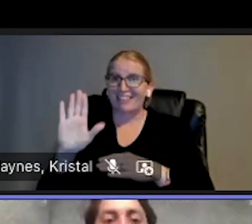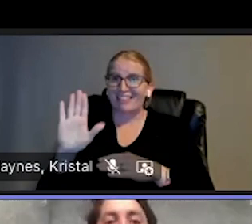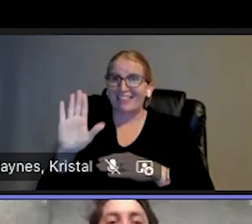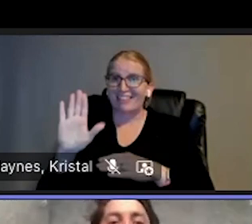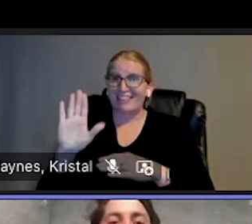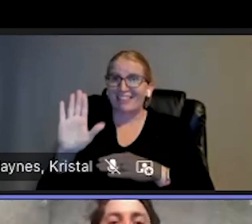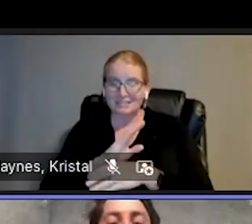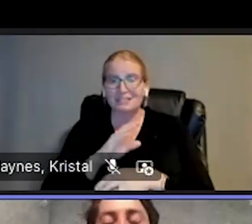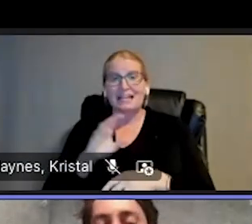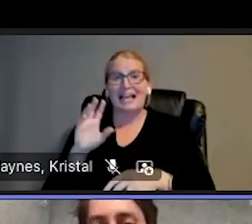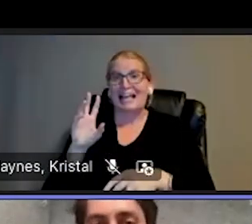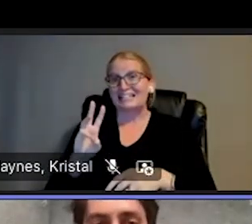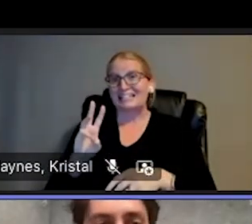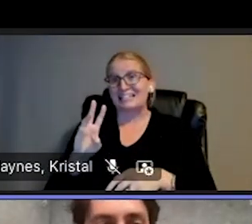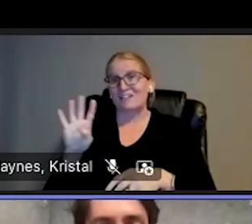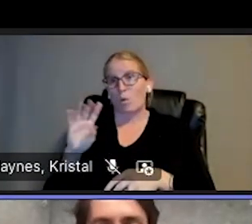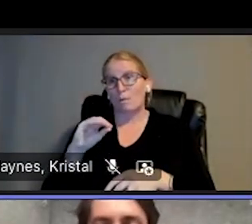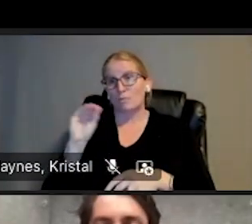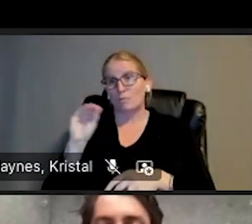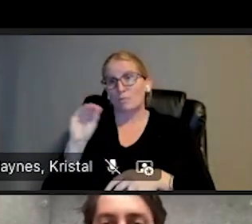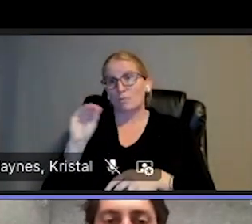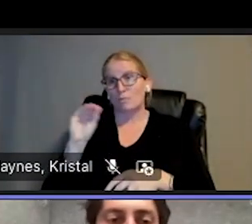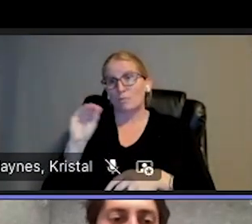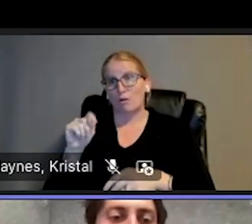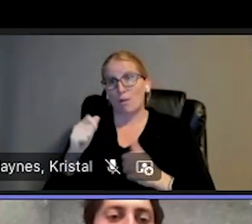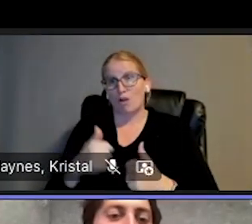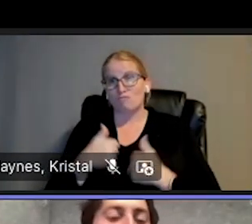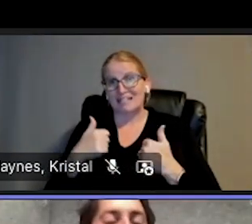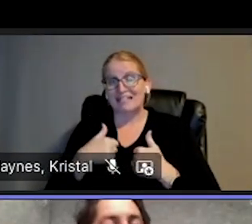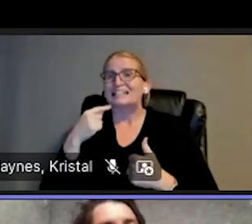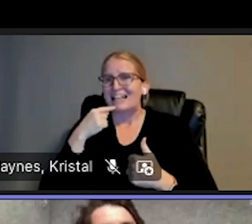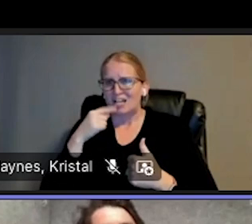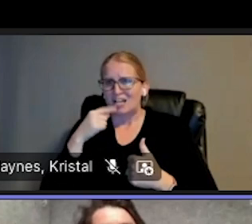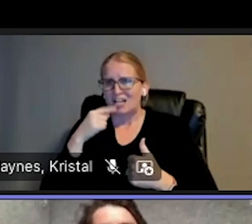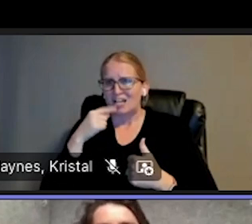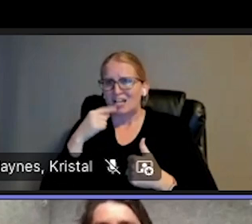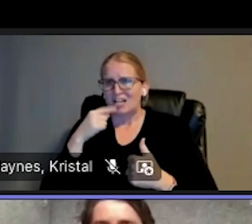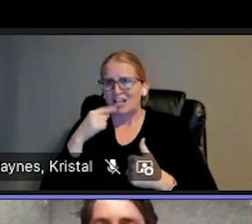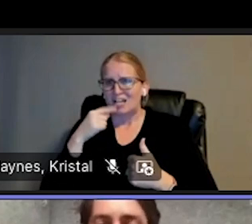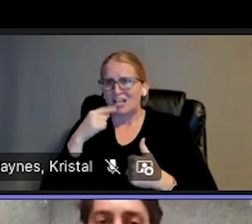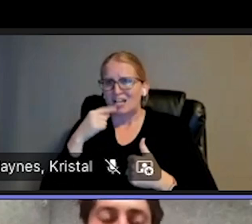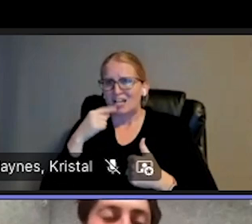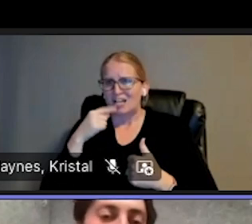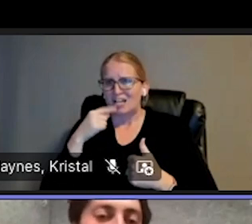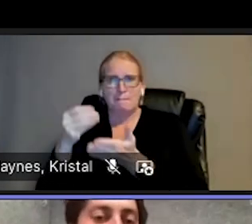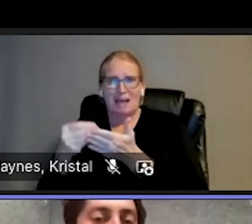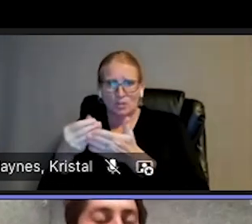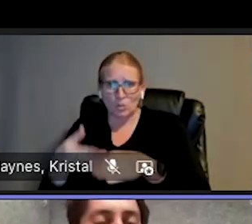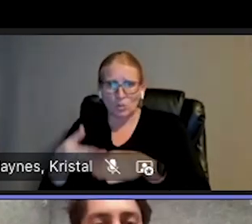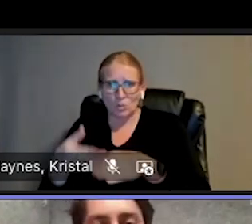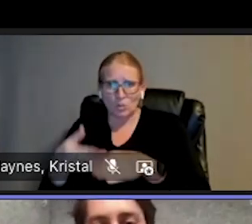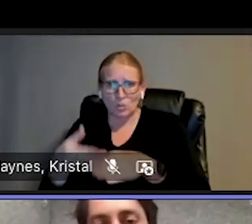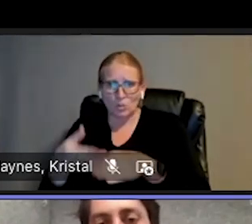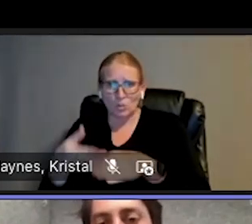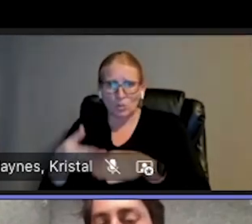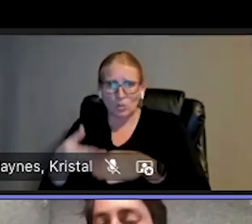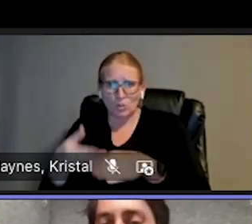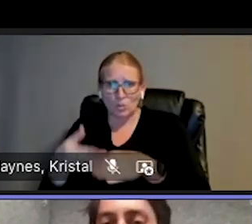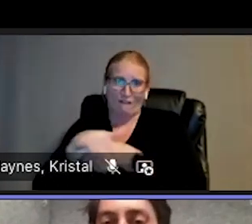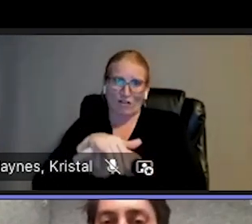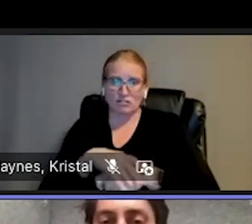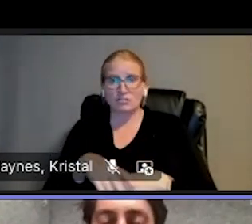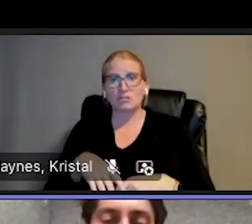funds to improve mobile wireless coverage. While download speeds have increased, actually